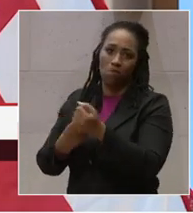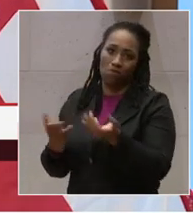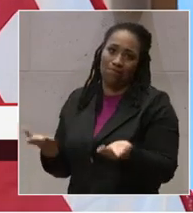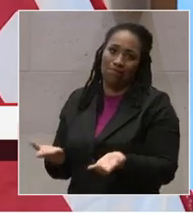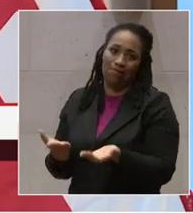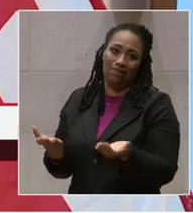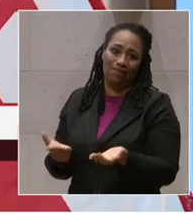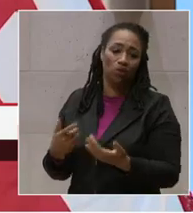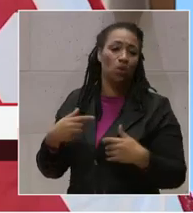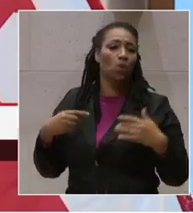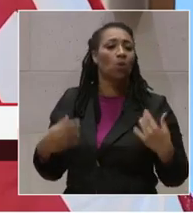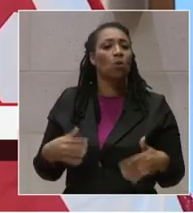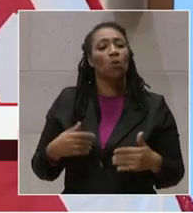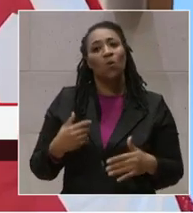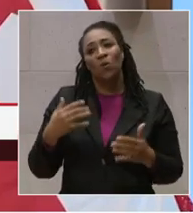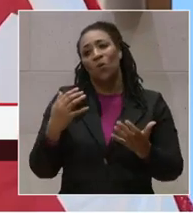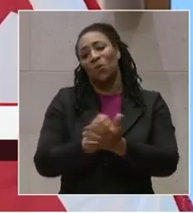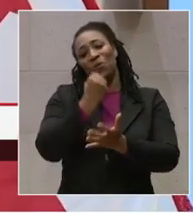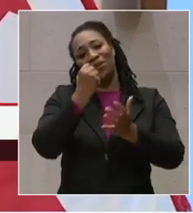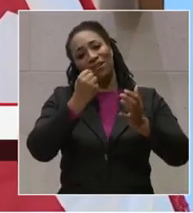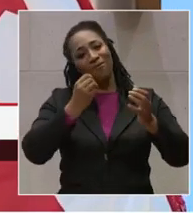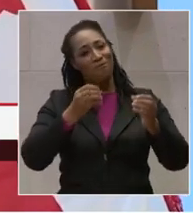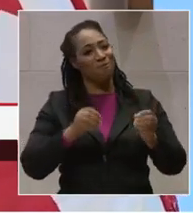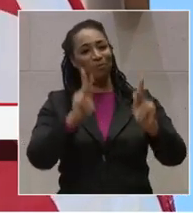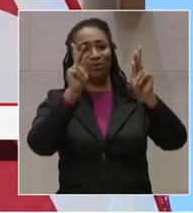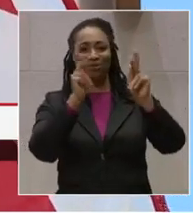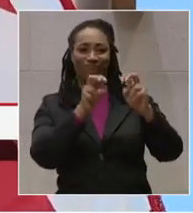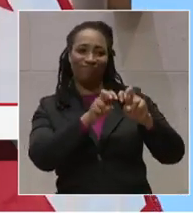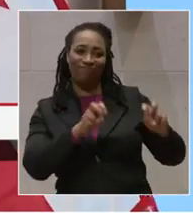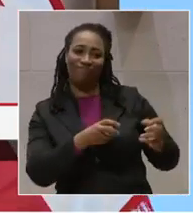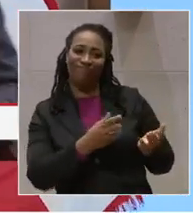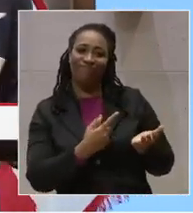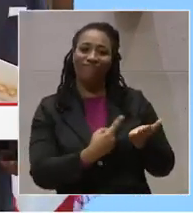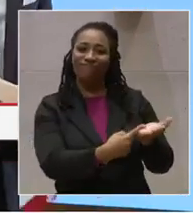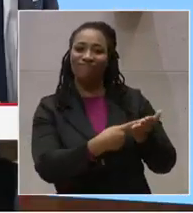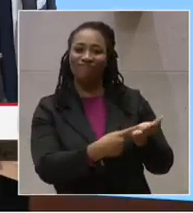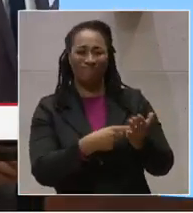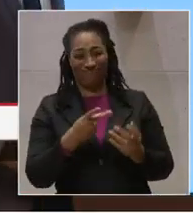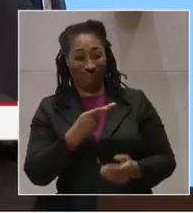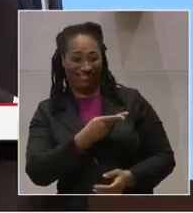to have this conversation with these two great leaders.